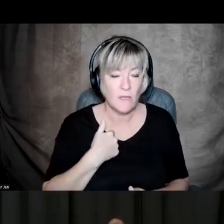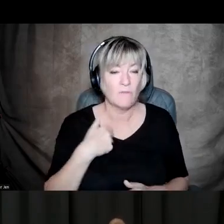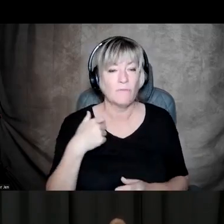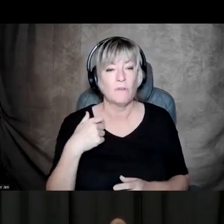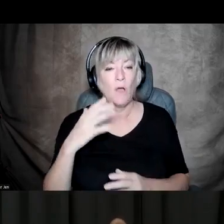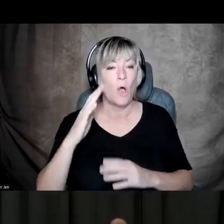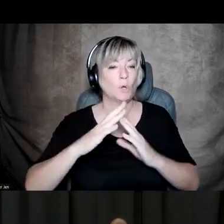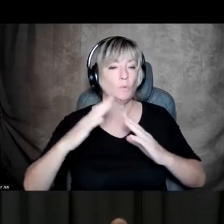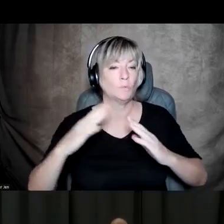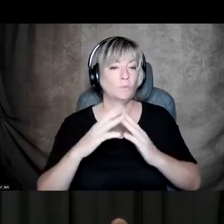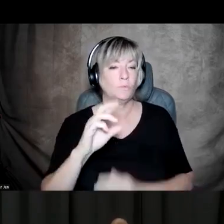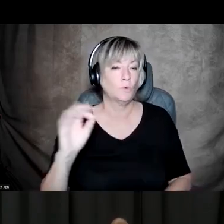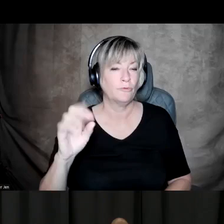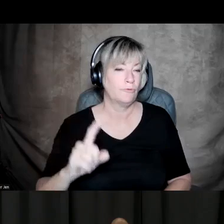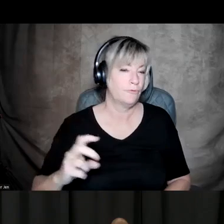roof.